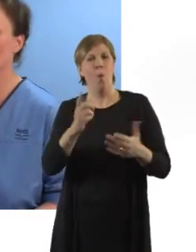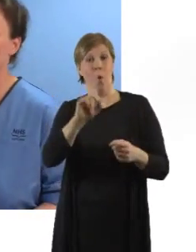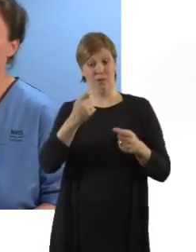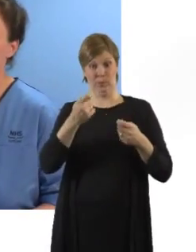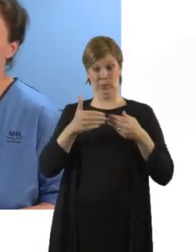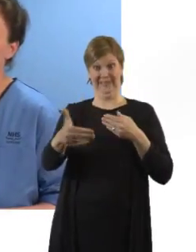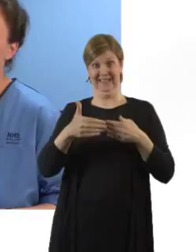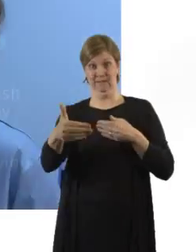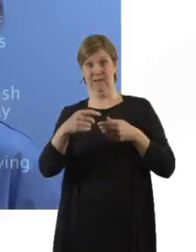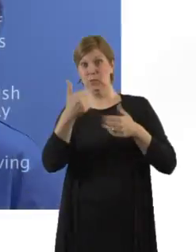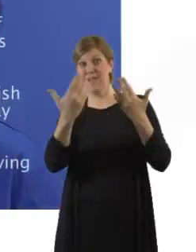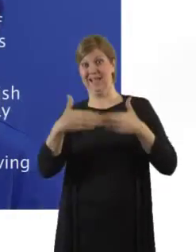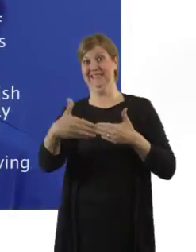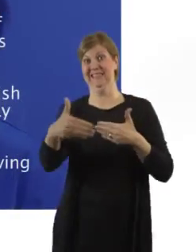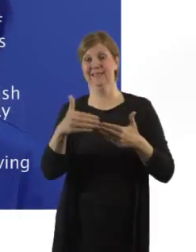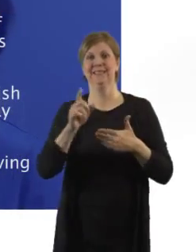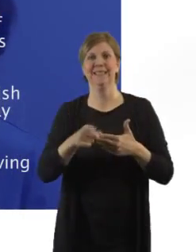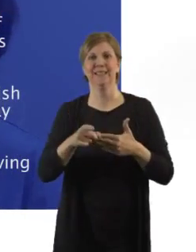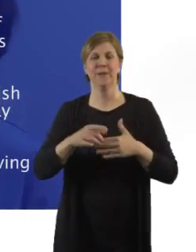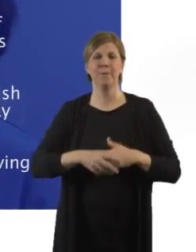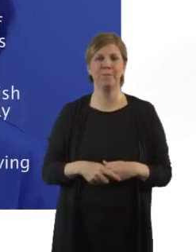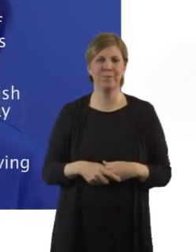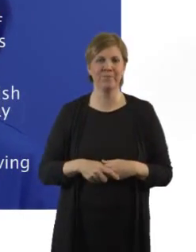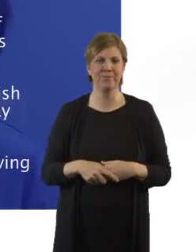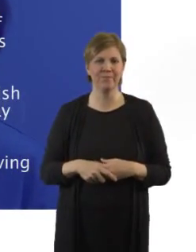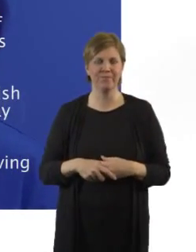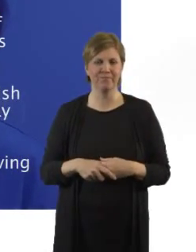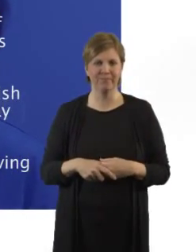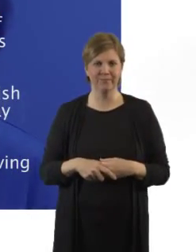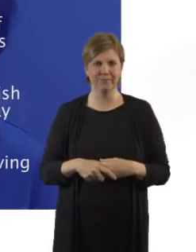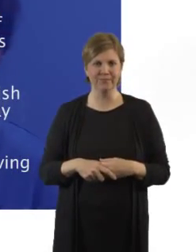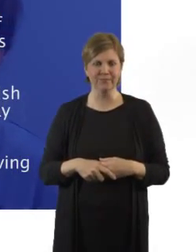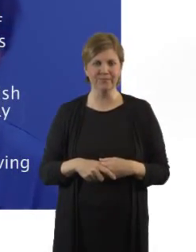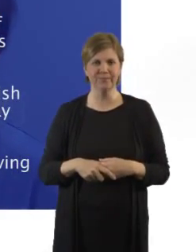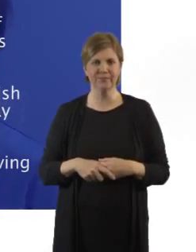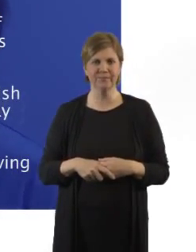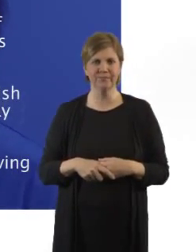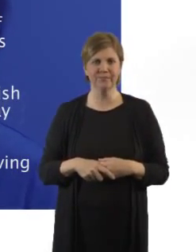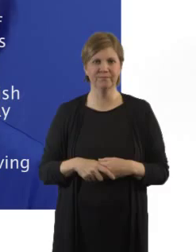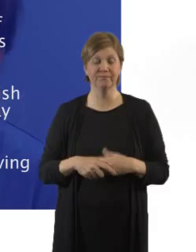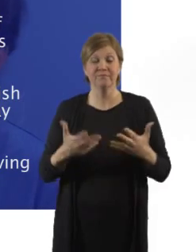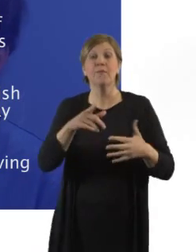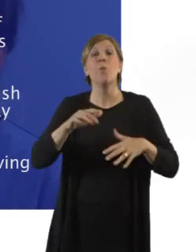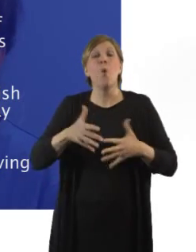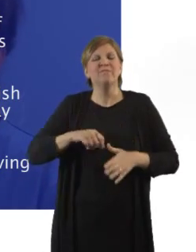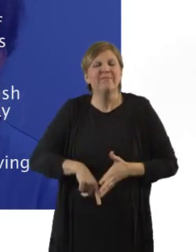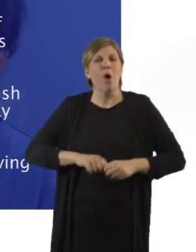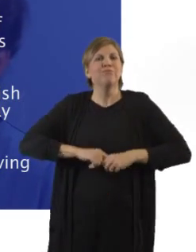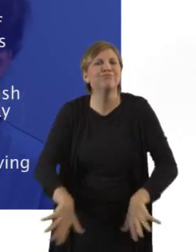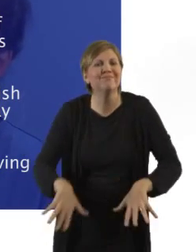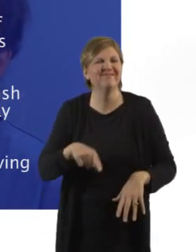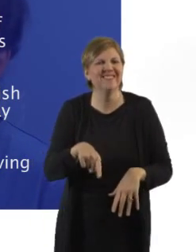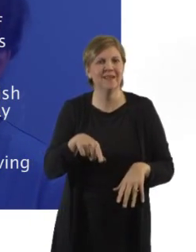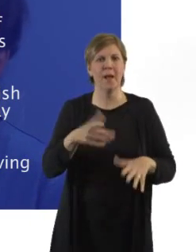and contractions. Show is a plug of mucus which seals the opening of the cervix, and as the cervix begins to soften and prepare for